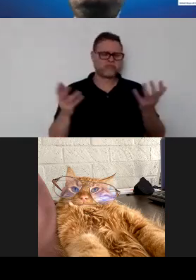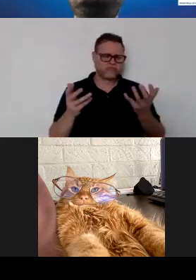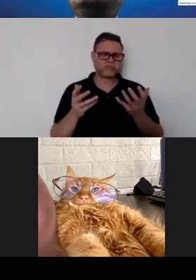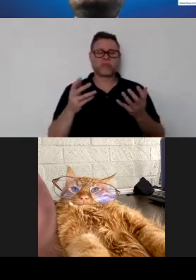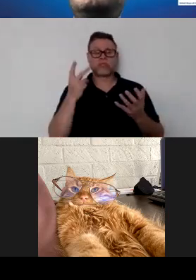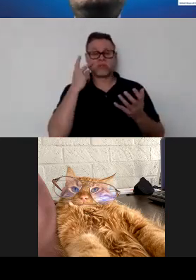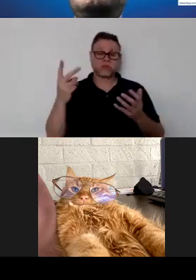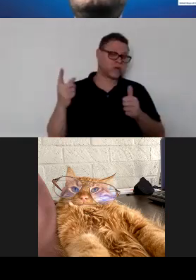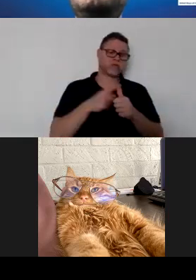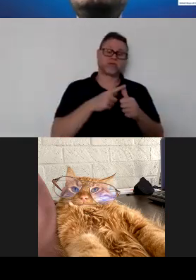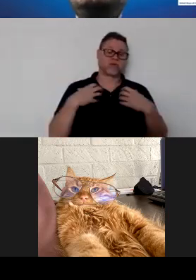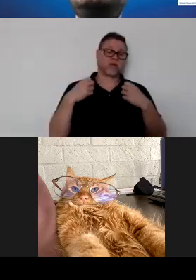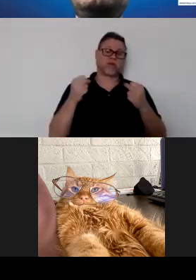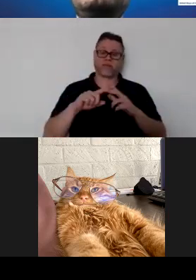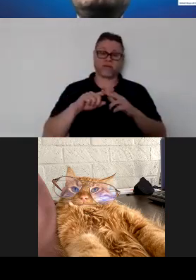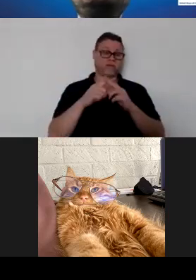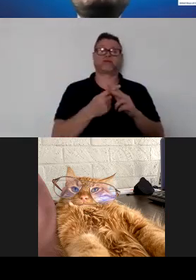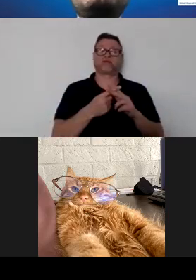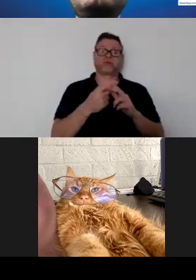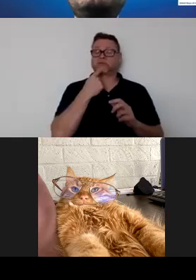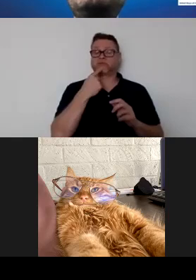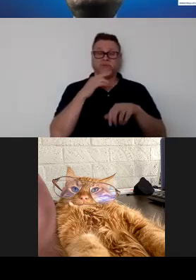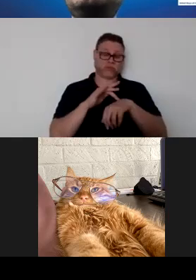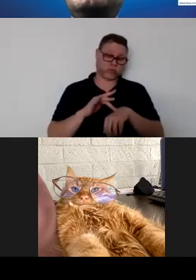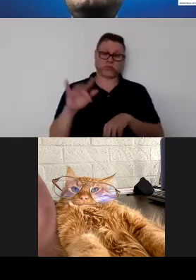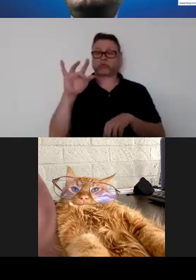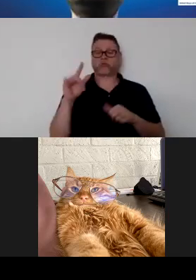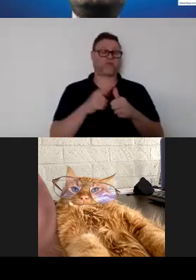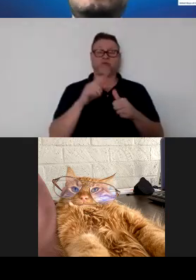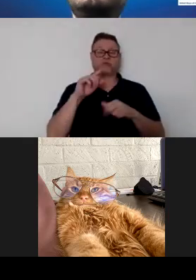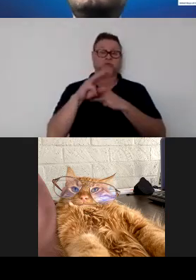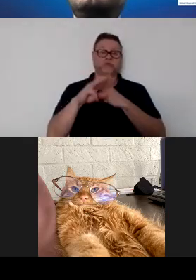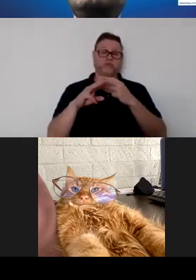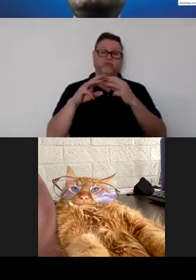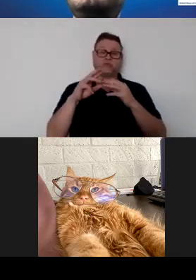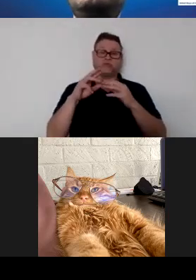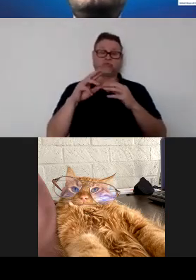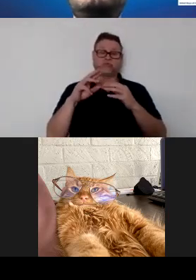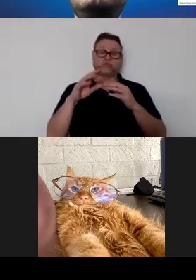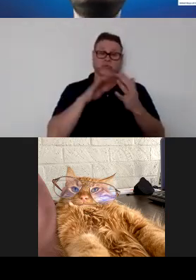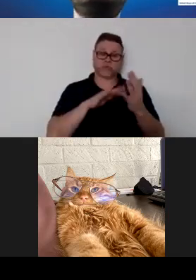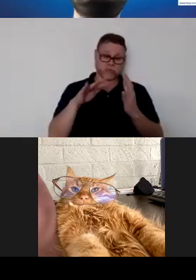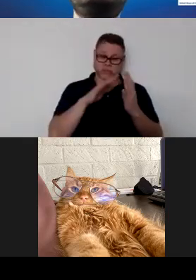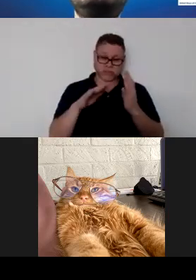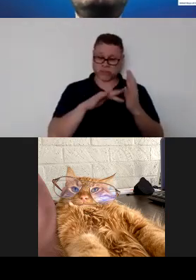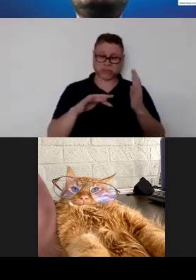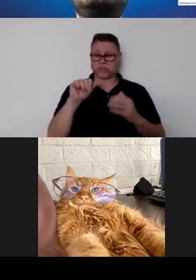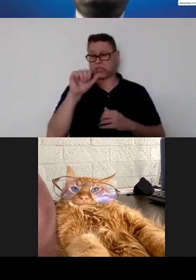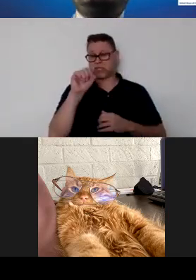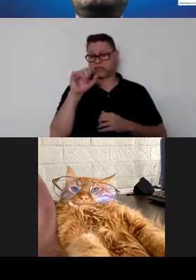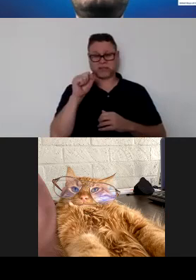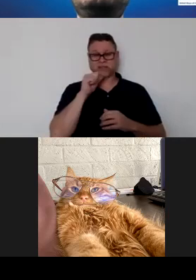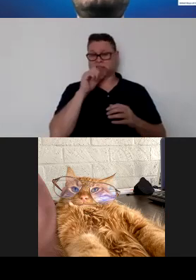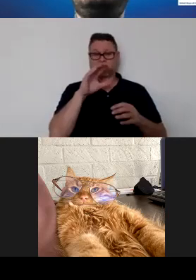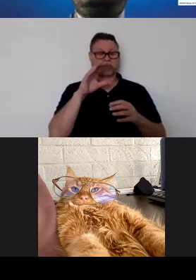saw with the original Healthy Start as well. As I mentioned earlier, the first real study on ACEs didn't really conclude until